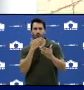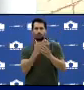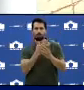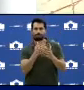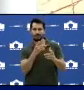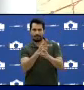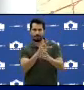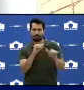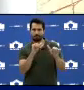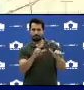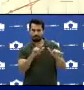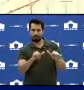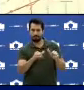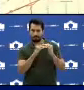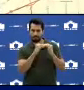minute.